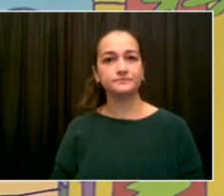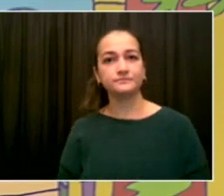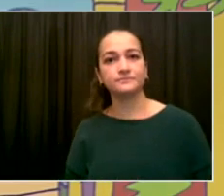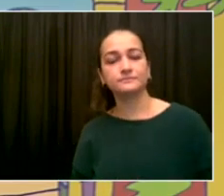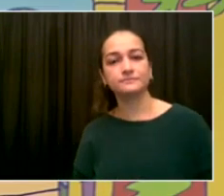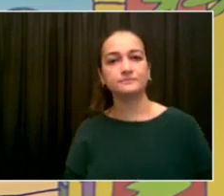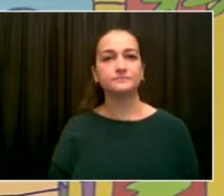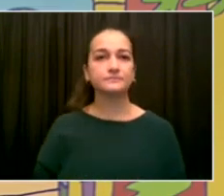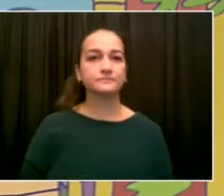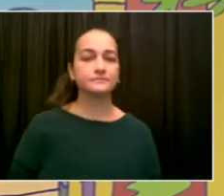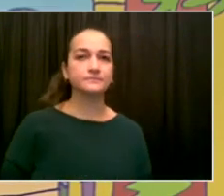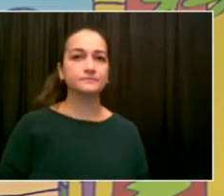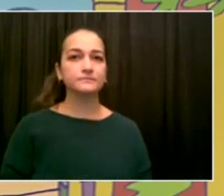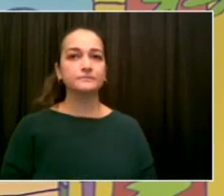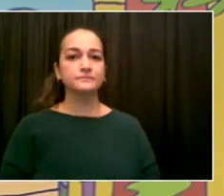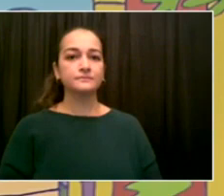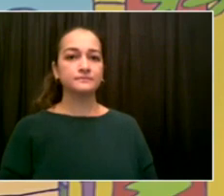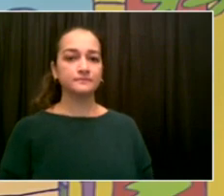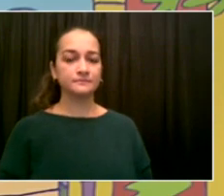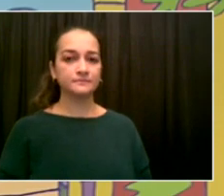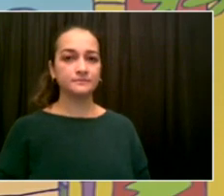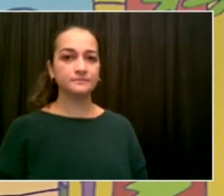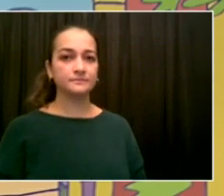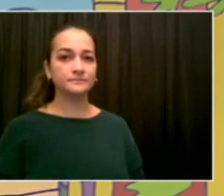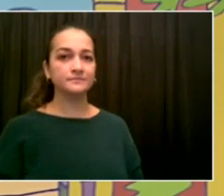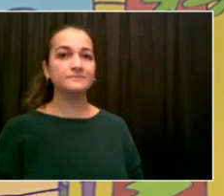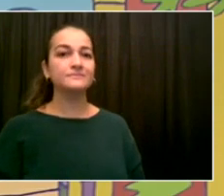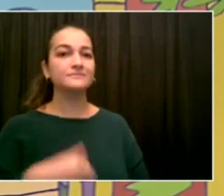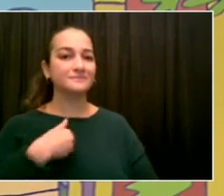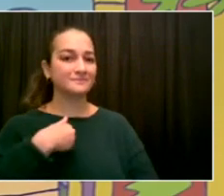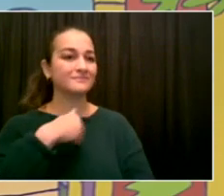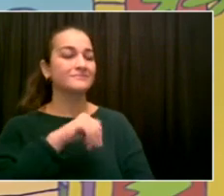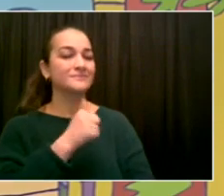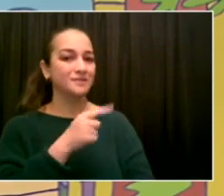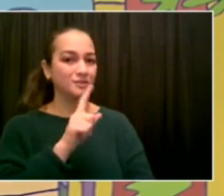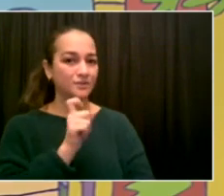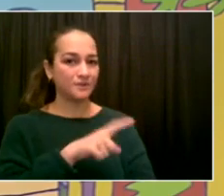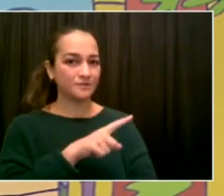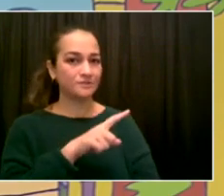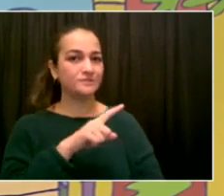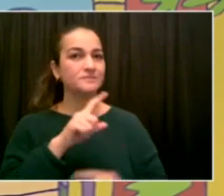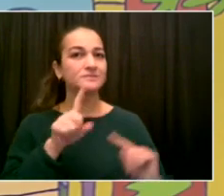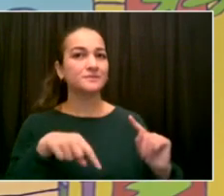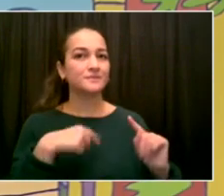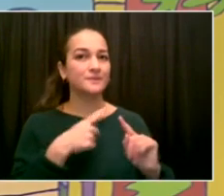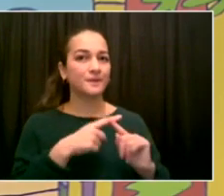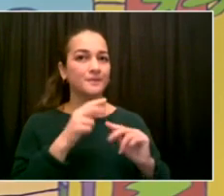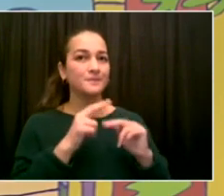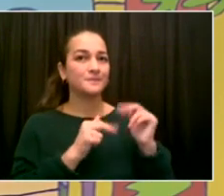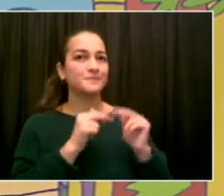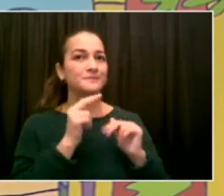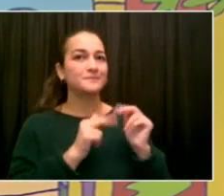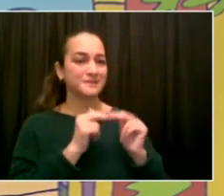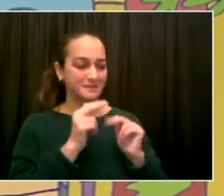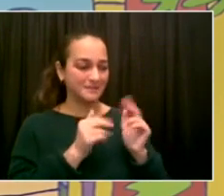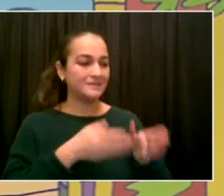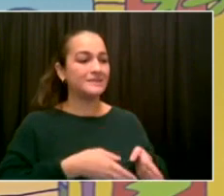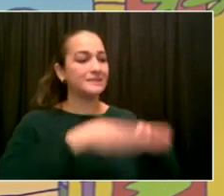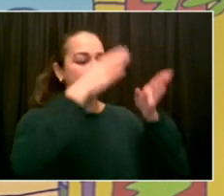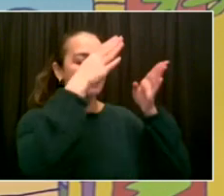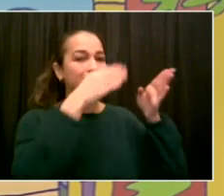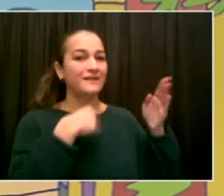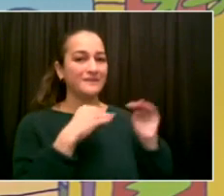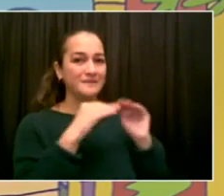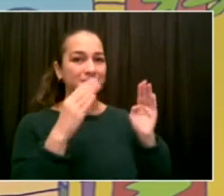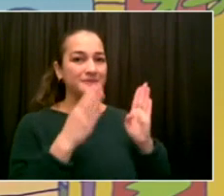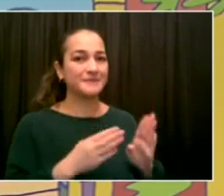sheds. My building has had it for a year, and they just started work last week. So I know that there's a Councilmember Ben Kalos has been trying to push to